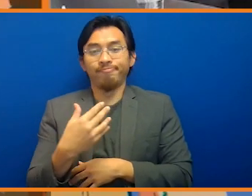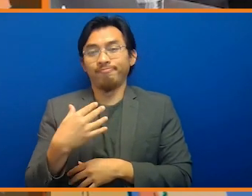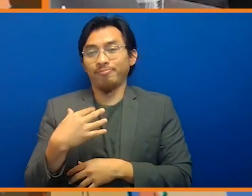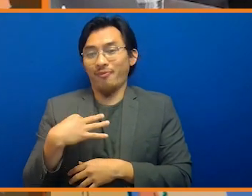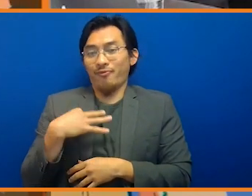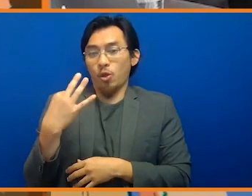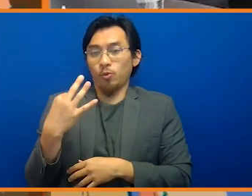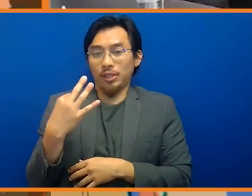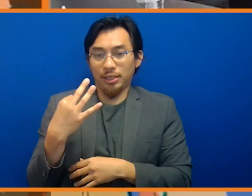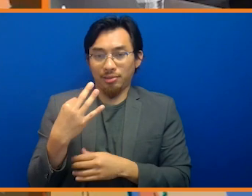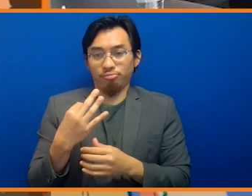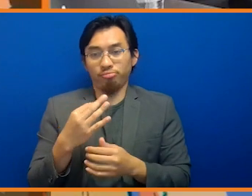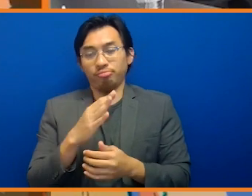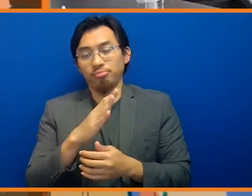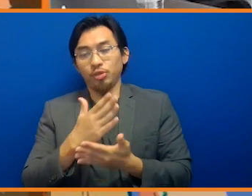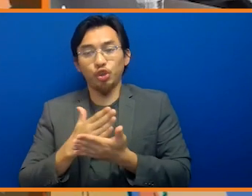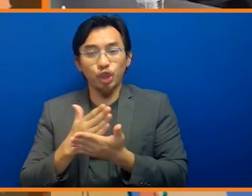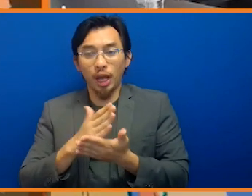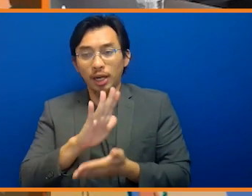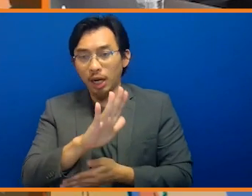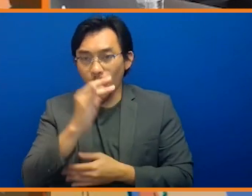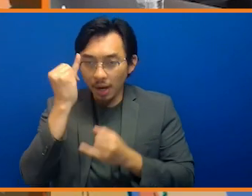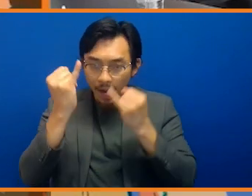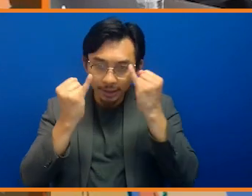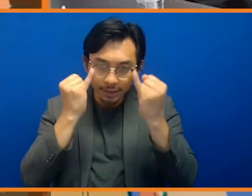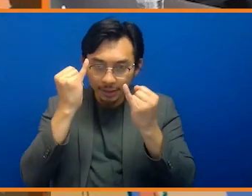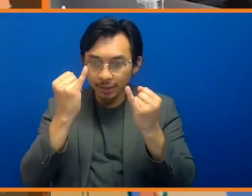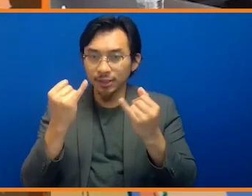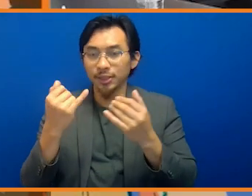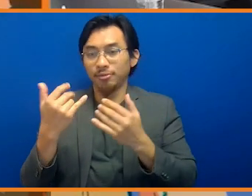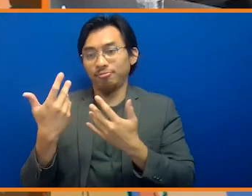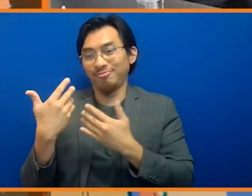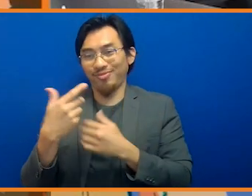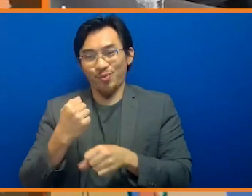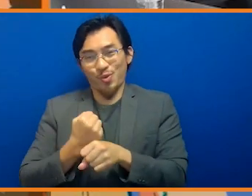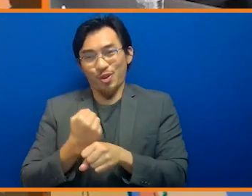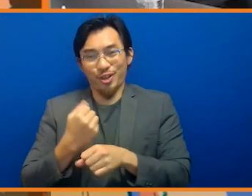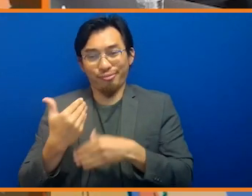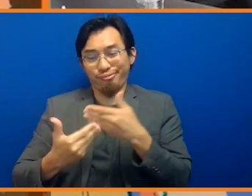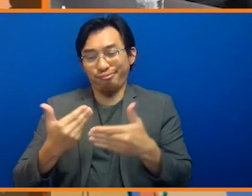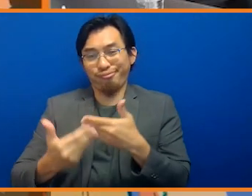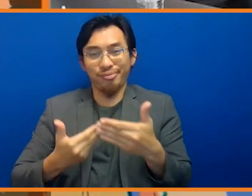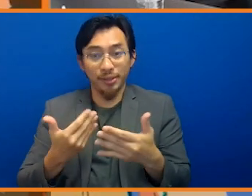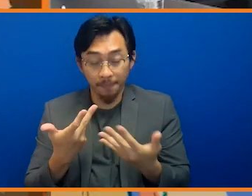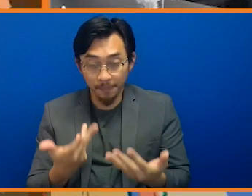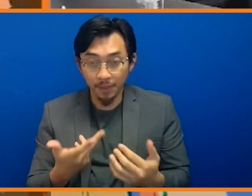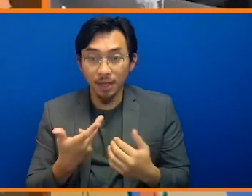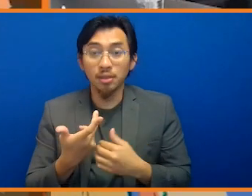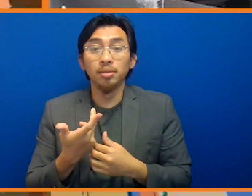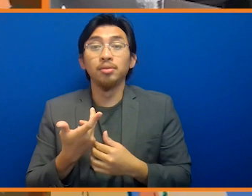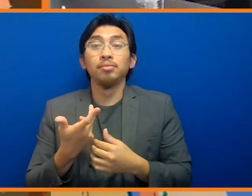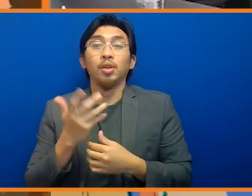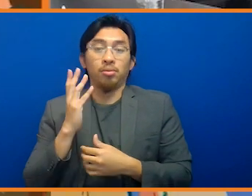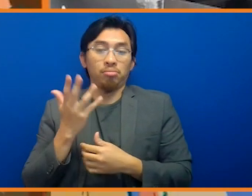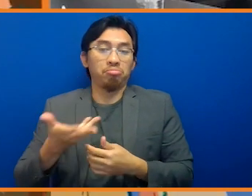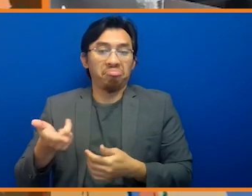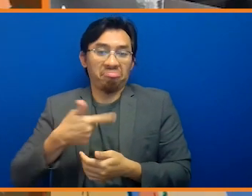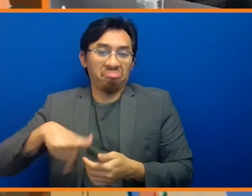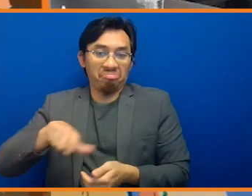to share their ideas on the task that we just discussed. What